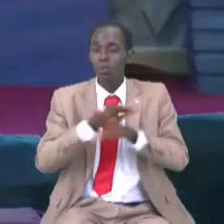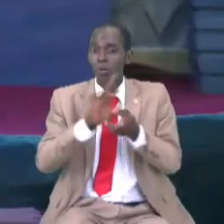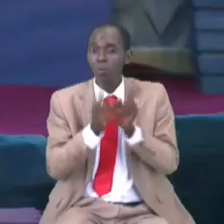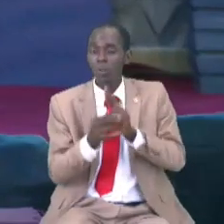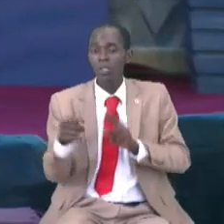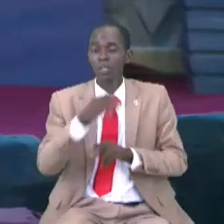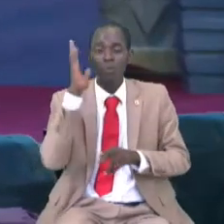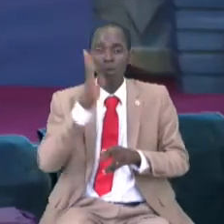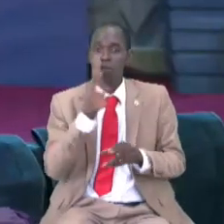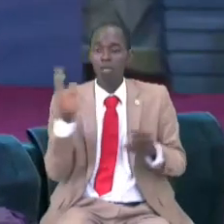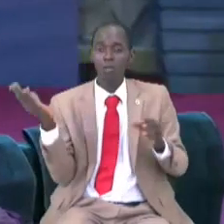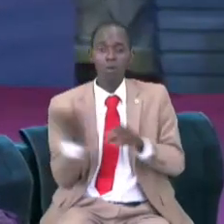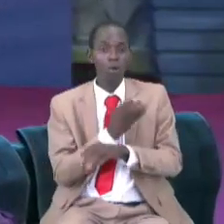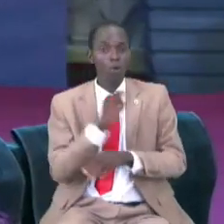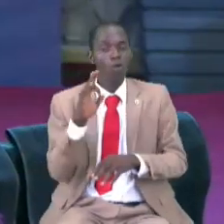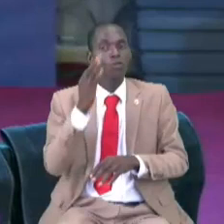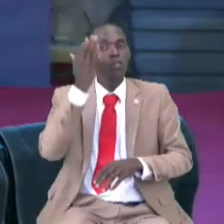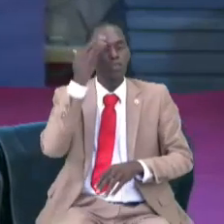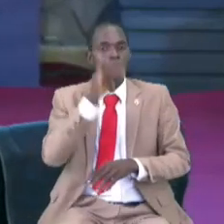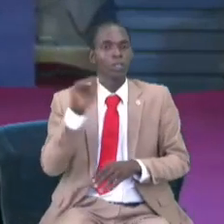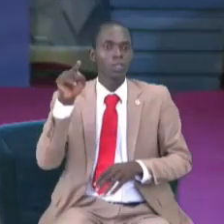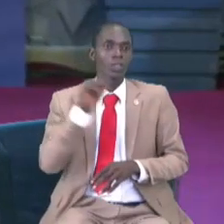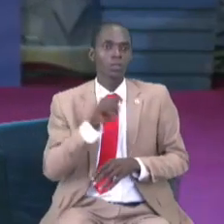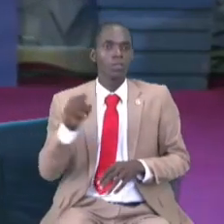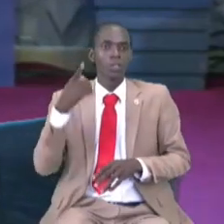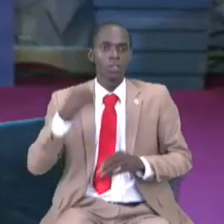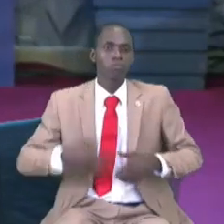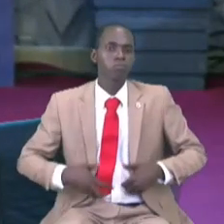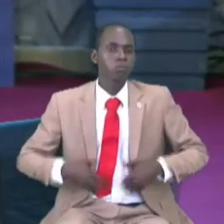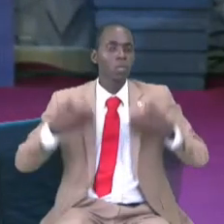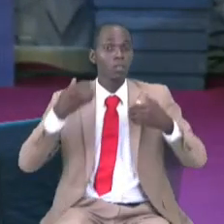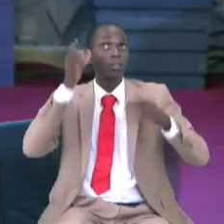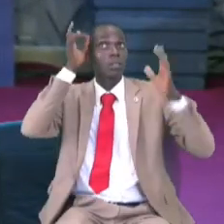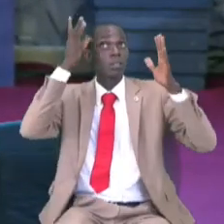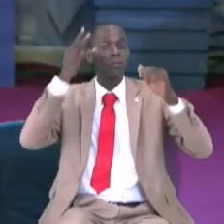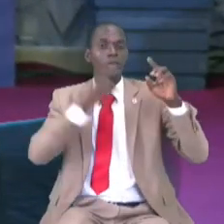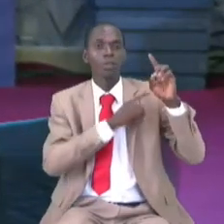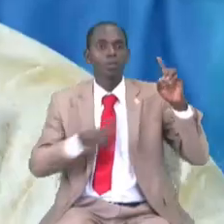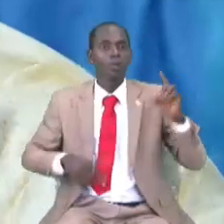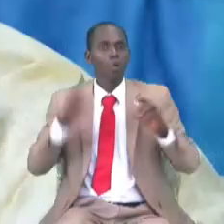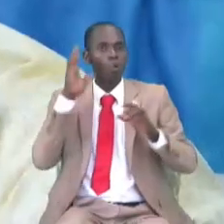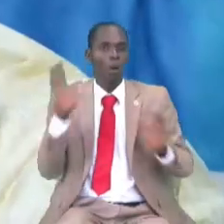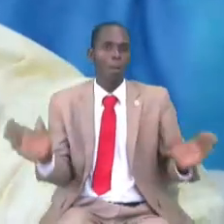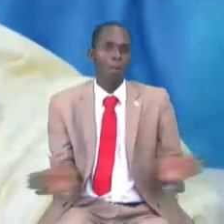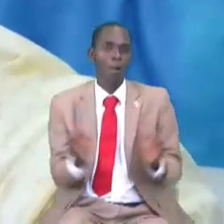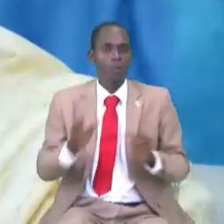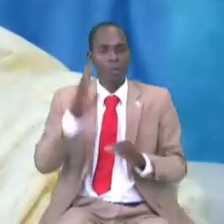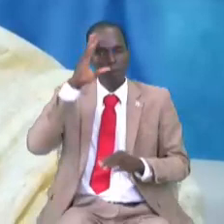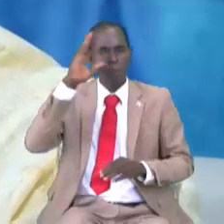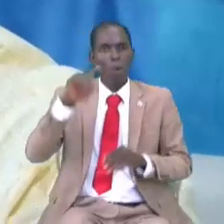Lord will persuade men, but we are made manifest unto God, and I trust also are